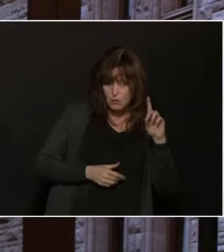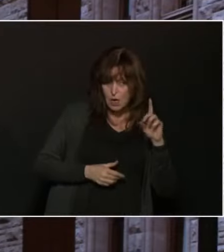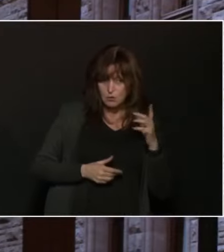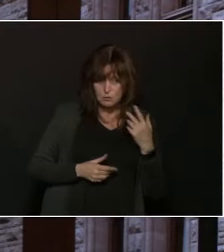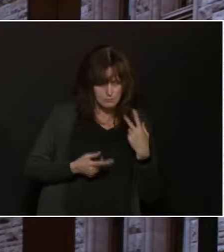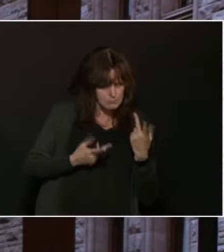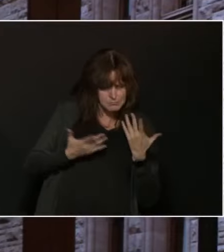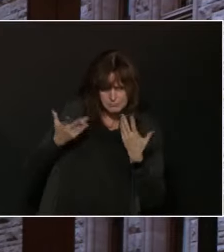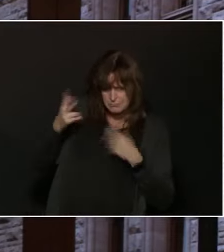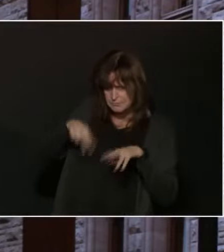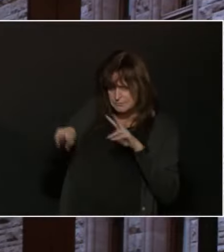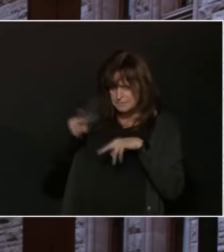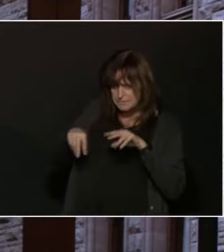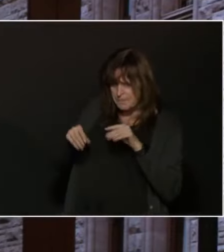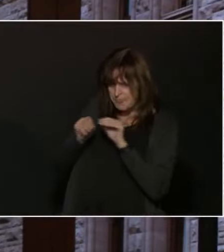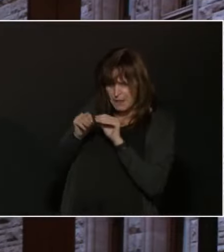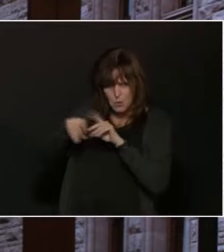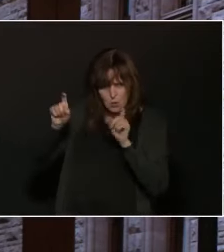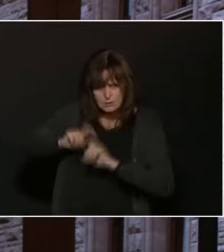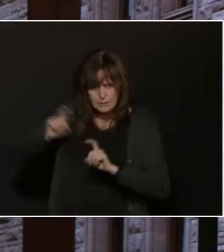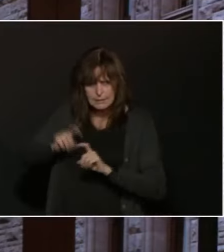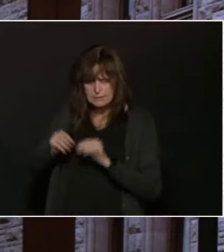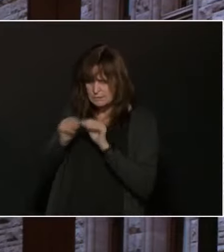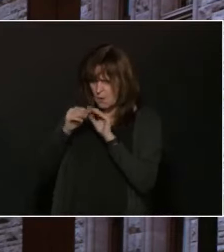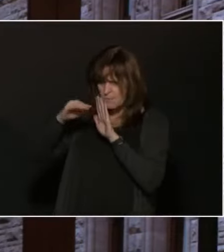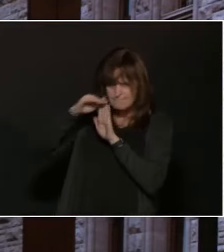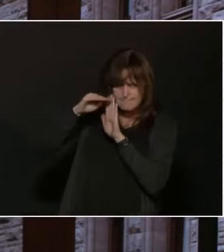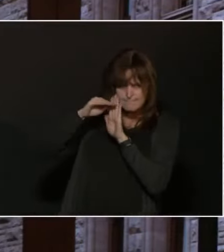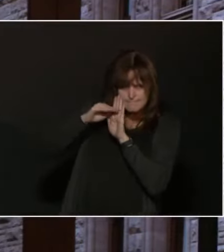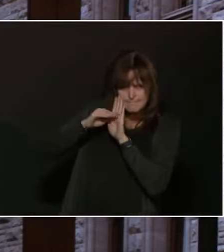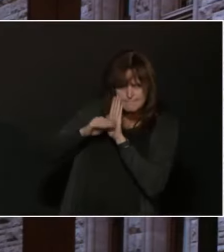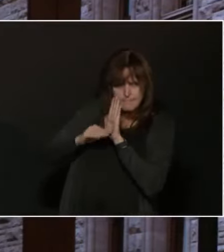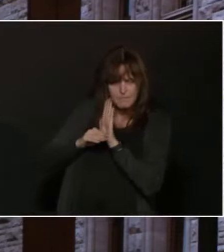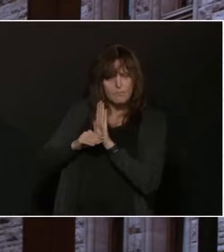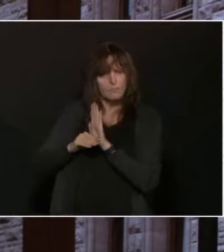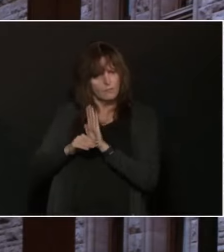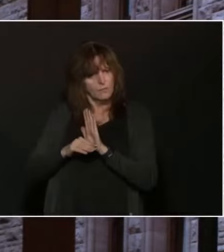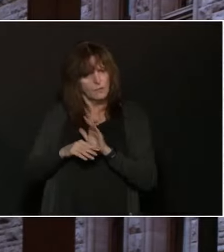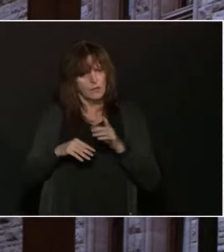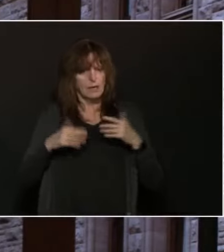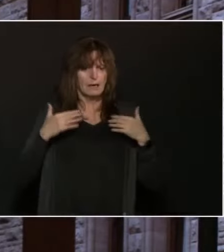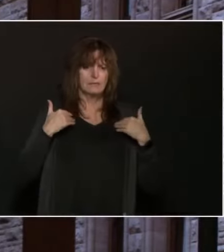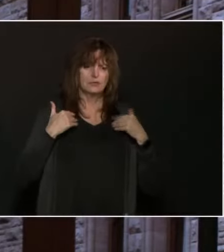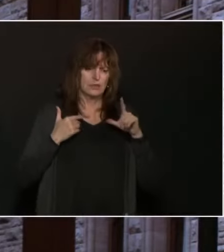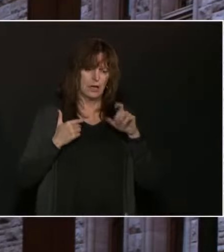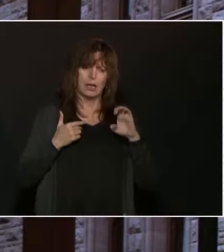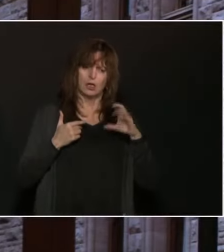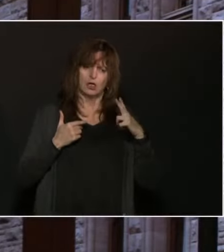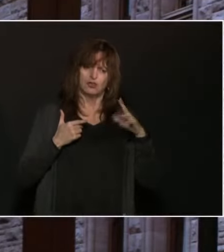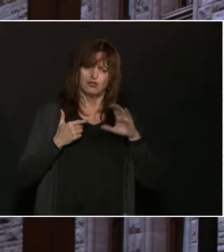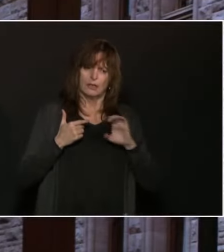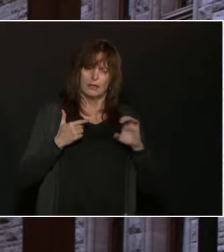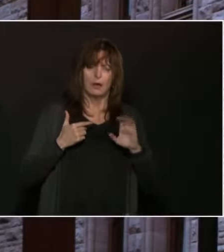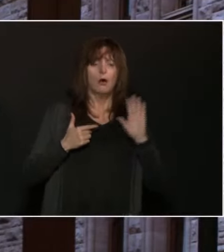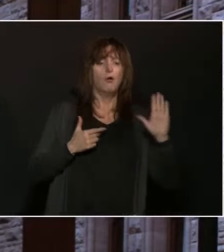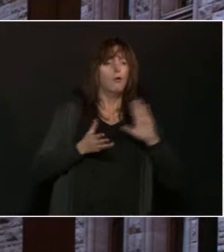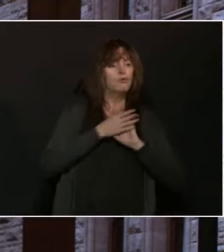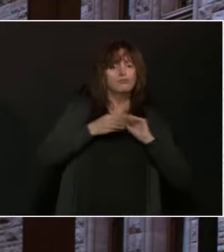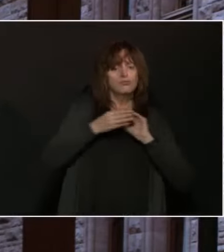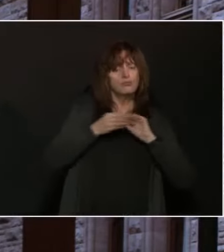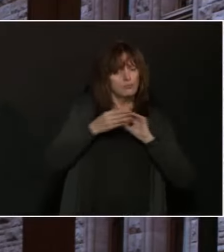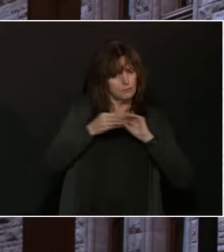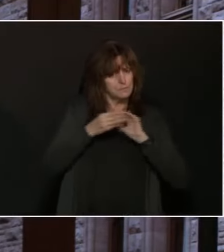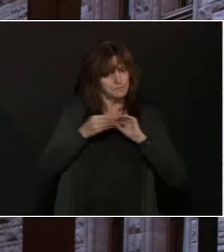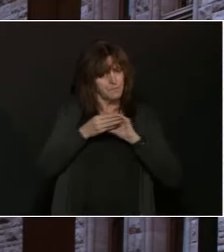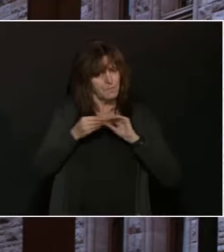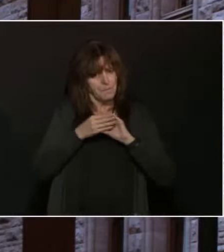testing, more methods in there, as Minister Lecce has announced. And so we have done looking at what is the community spread happening at the